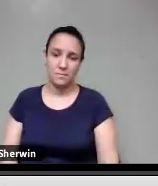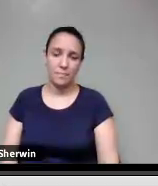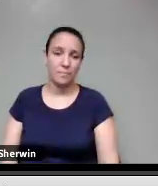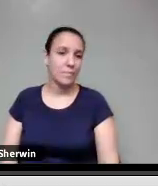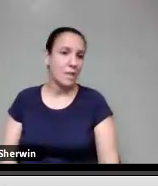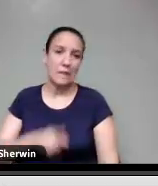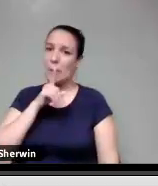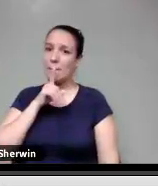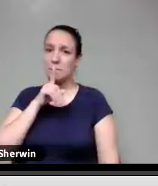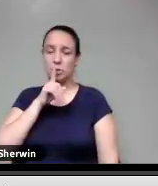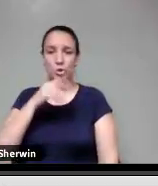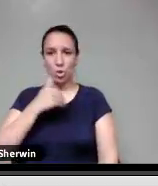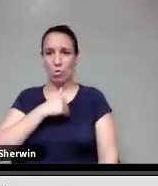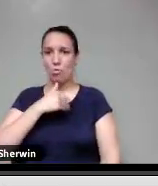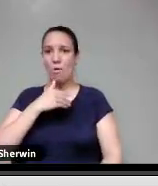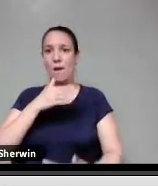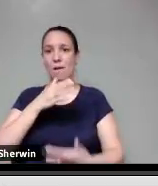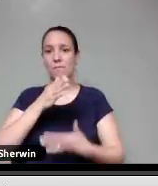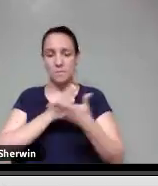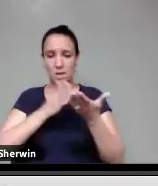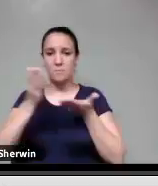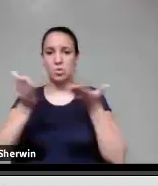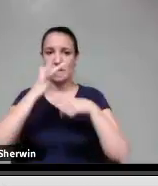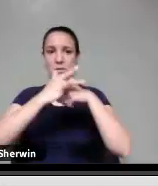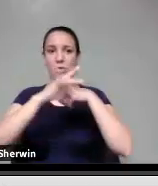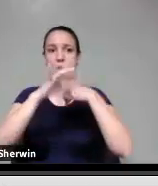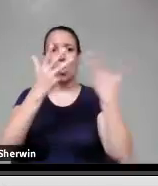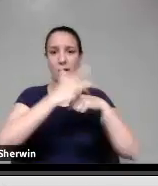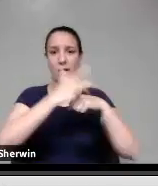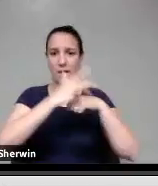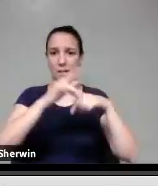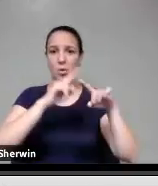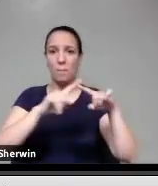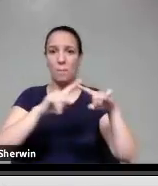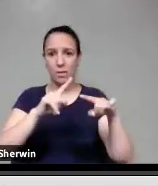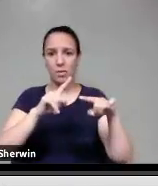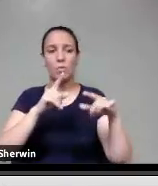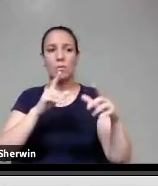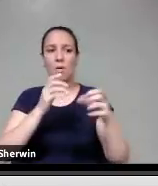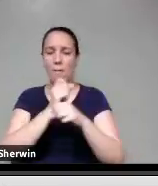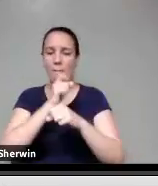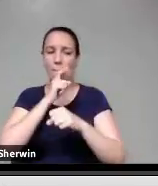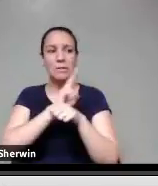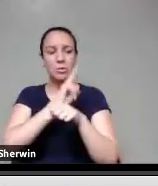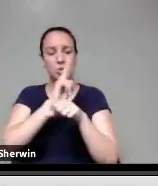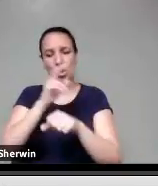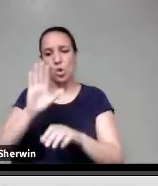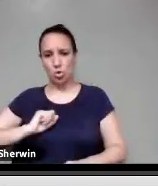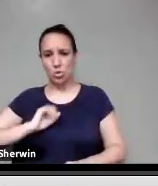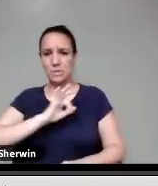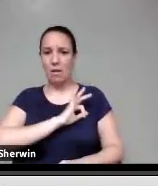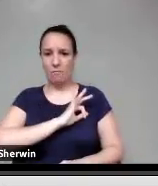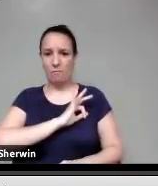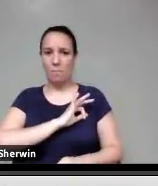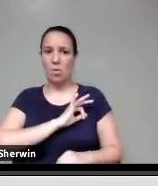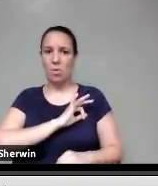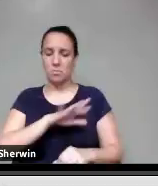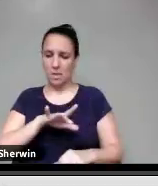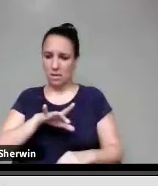that could serve them, but for you to focus your time and effort, it needs to be where you think it will be beneficial. Differing